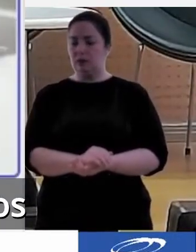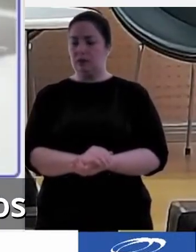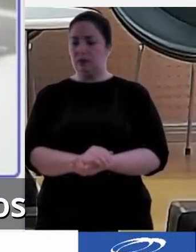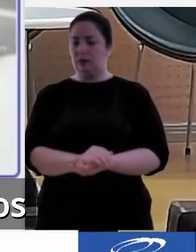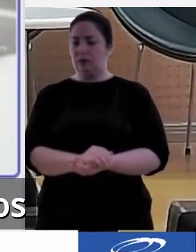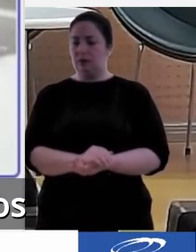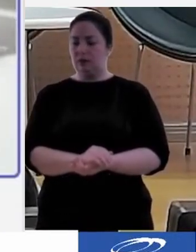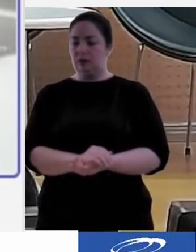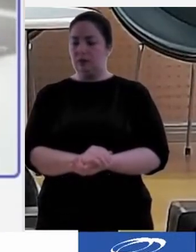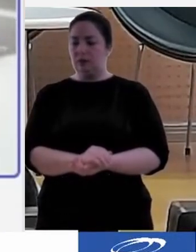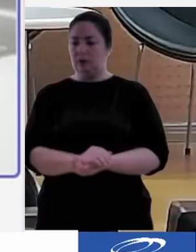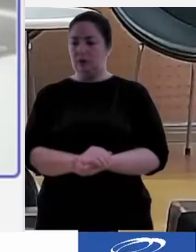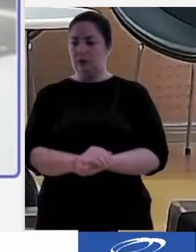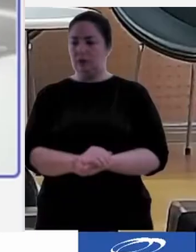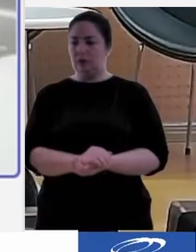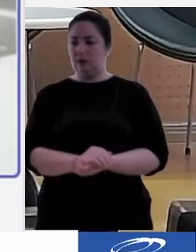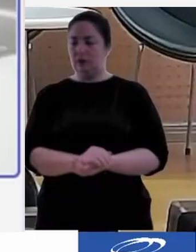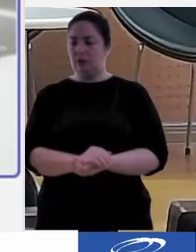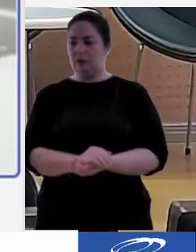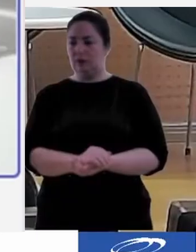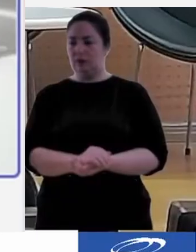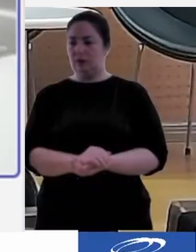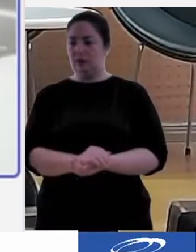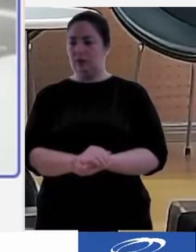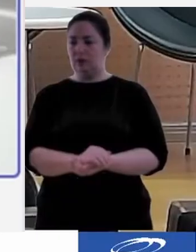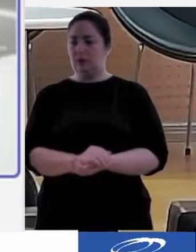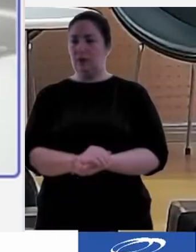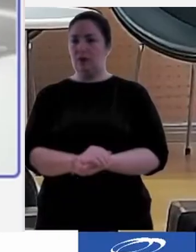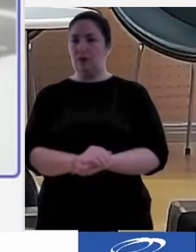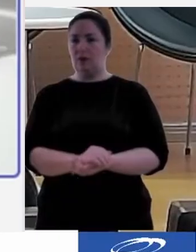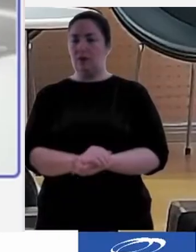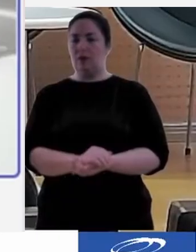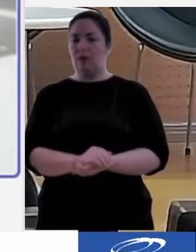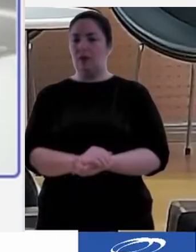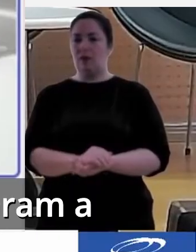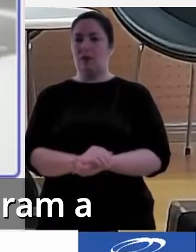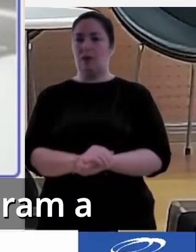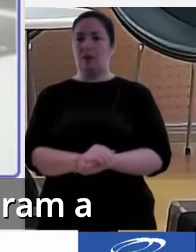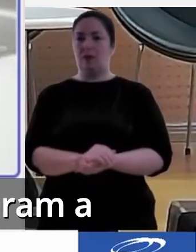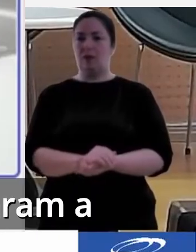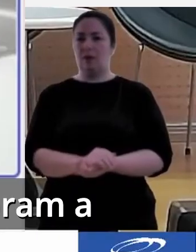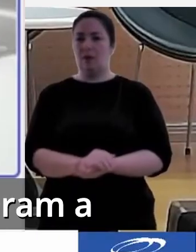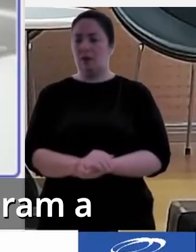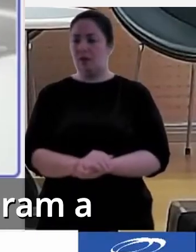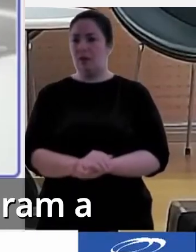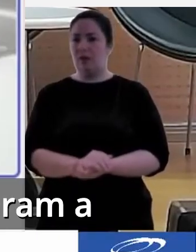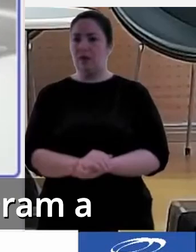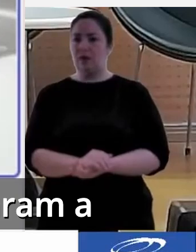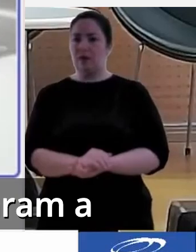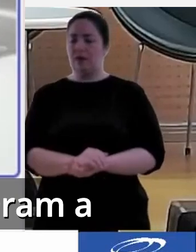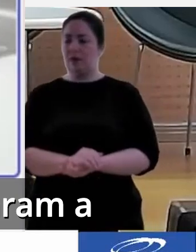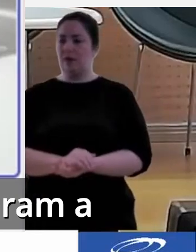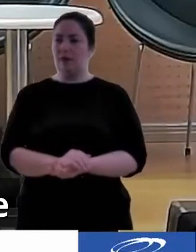what we know about this. So this really stems back for many, many years